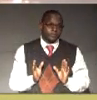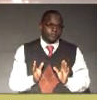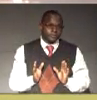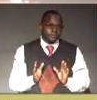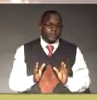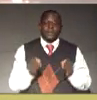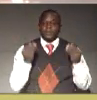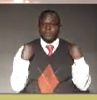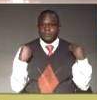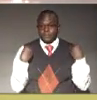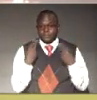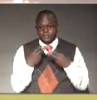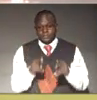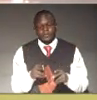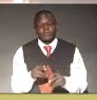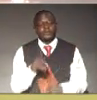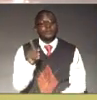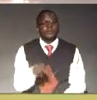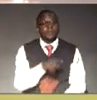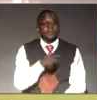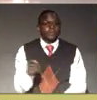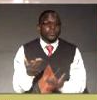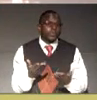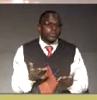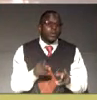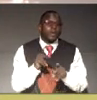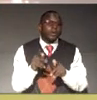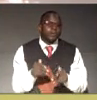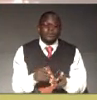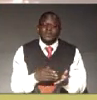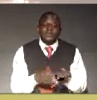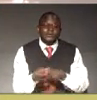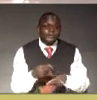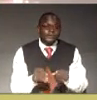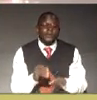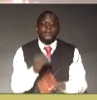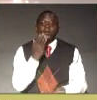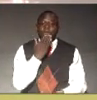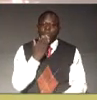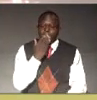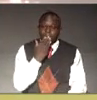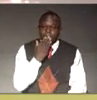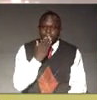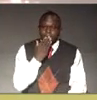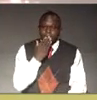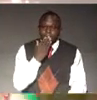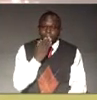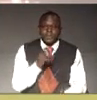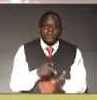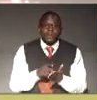The practice started here, whereby people sell people oils, saying, buy